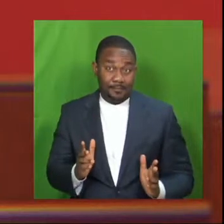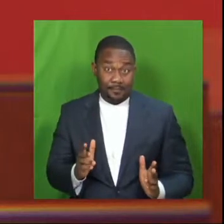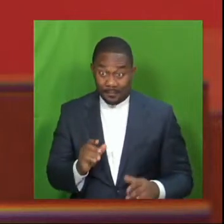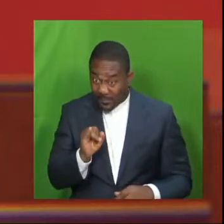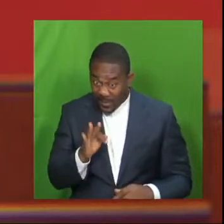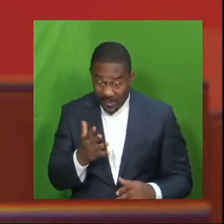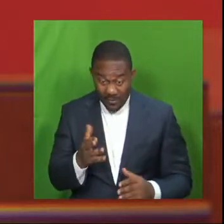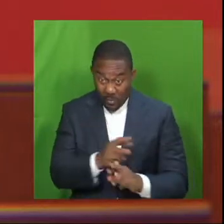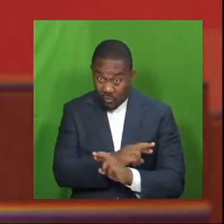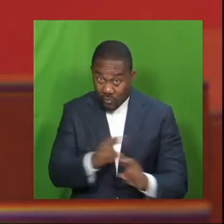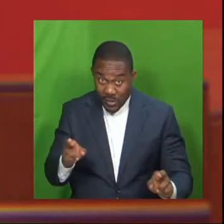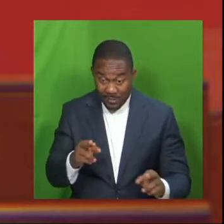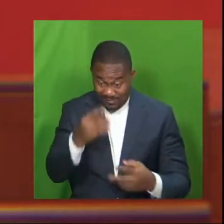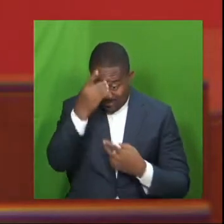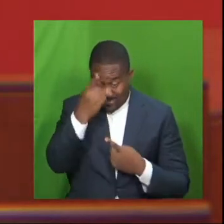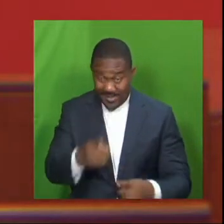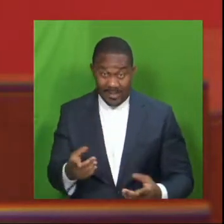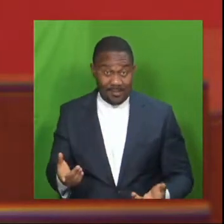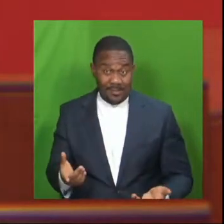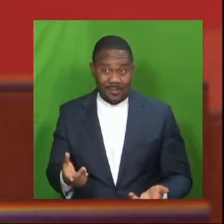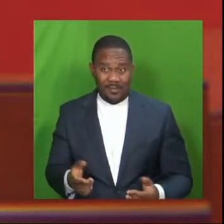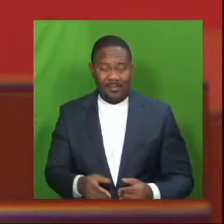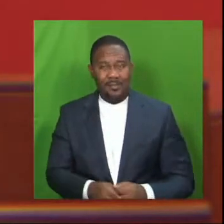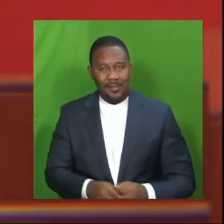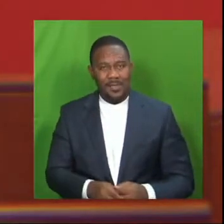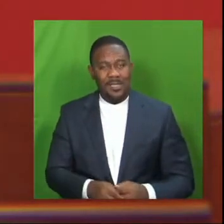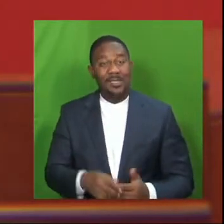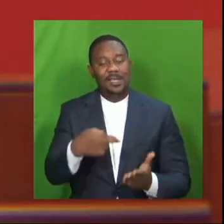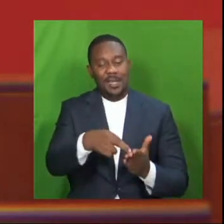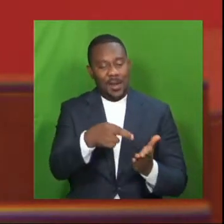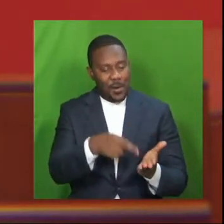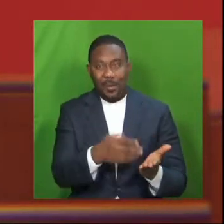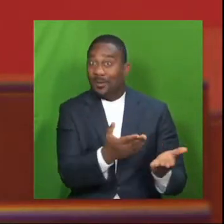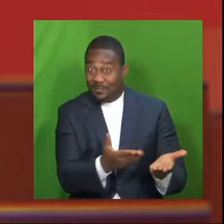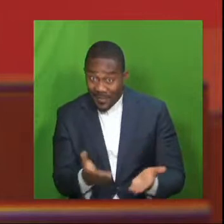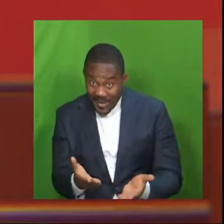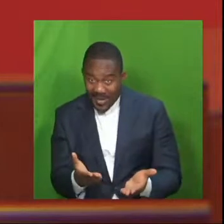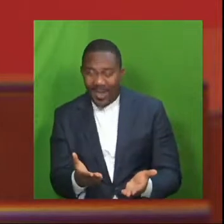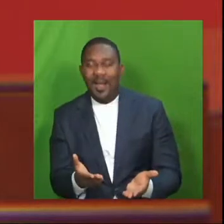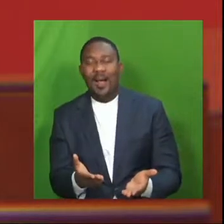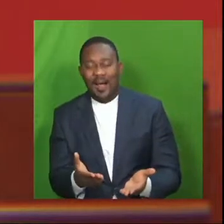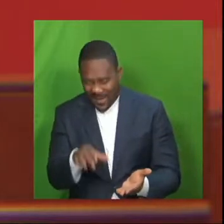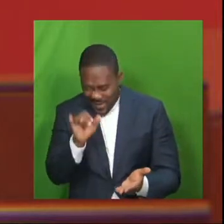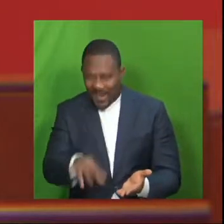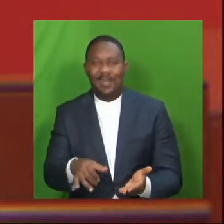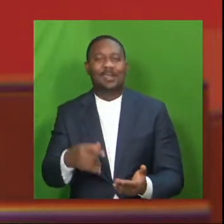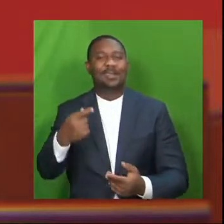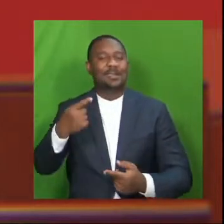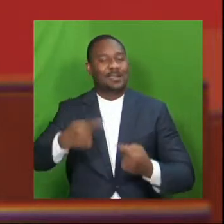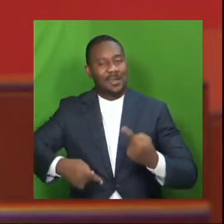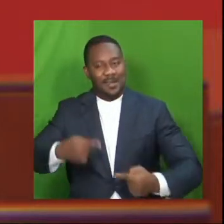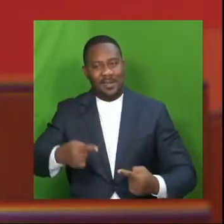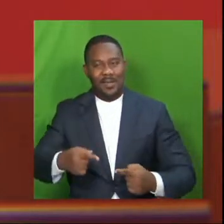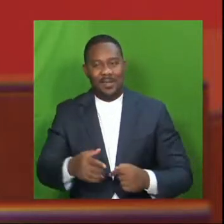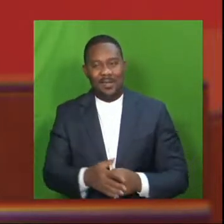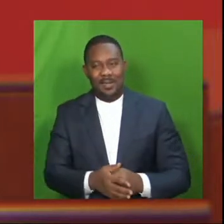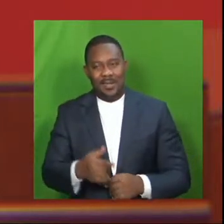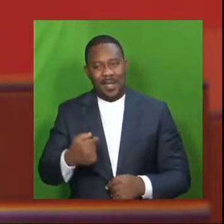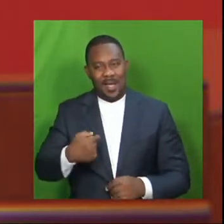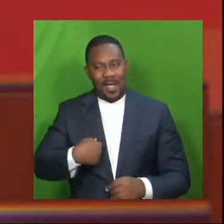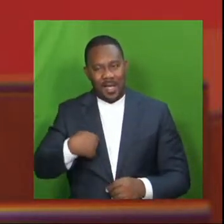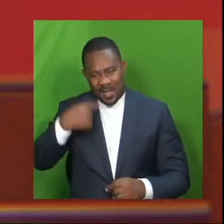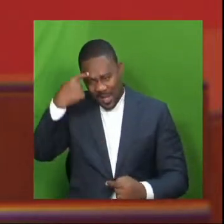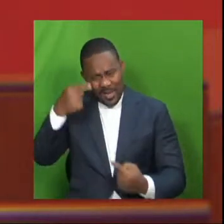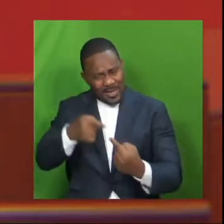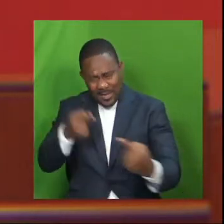that decision to be taken is when the report of the committee is submitted to the House. I disagree in